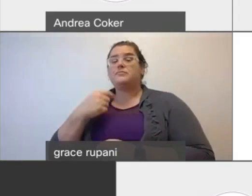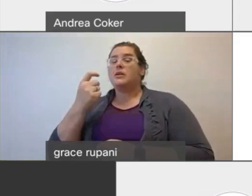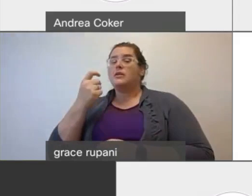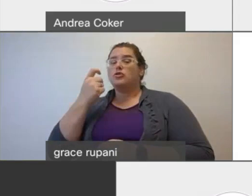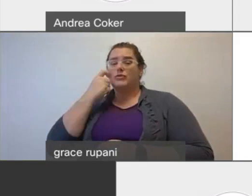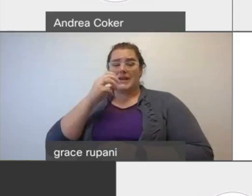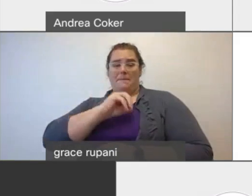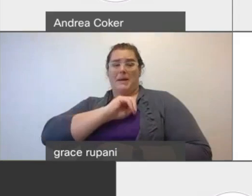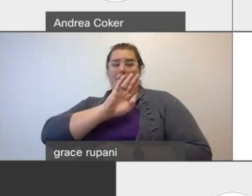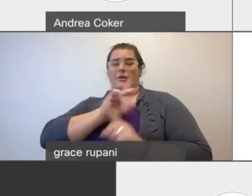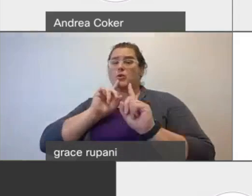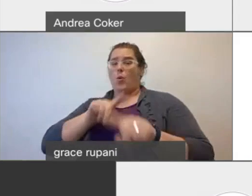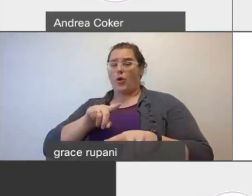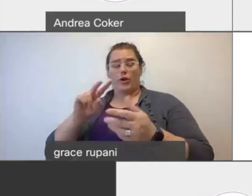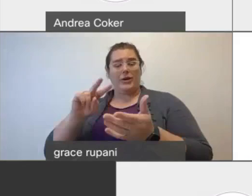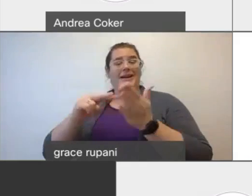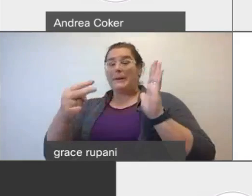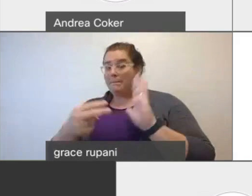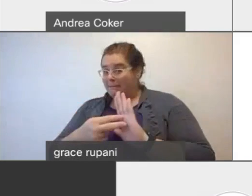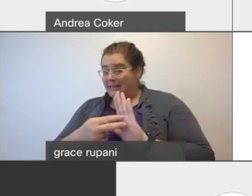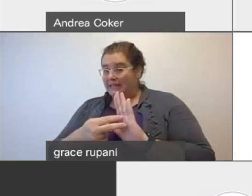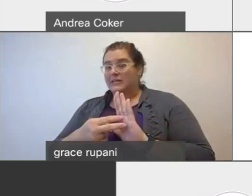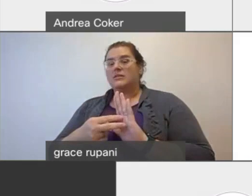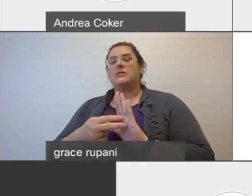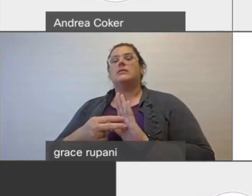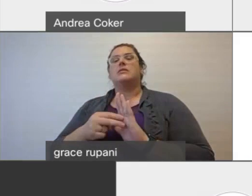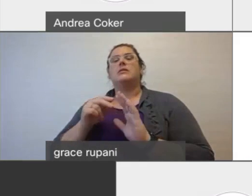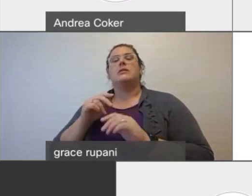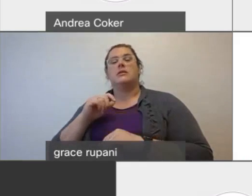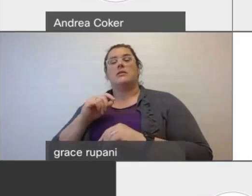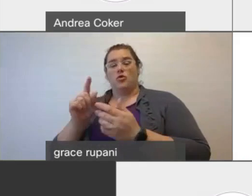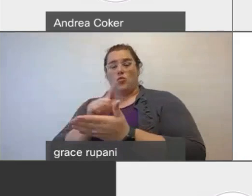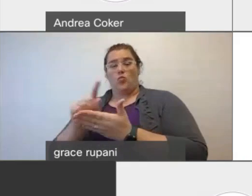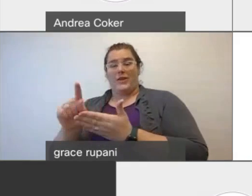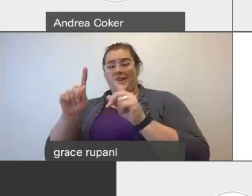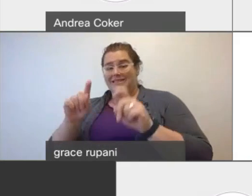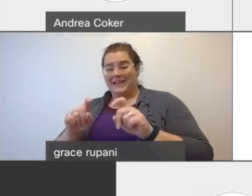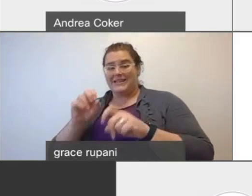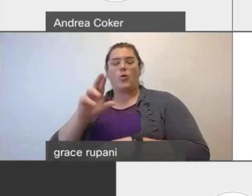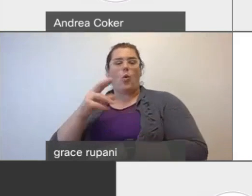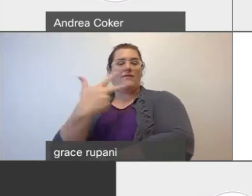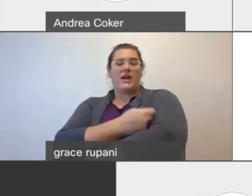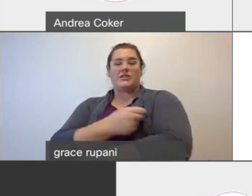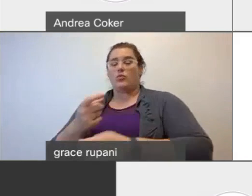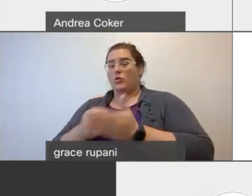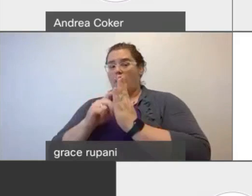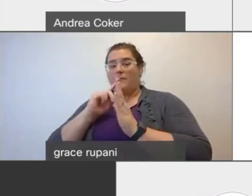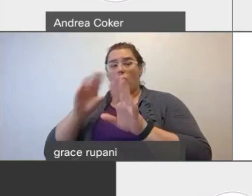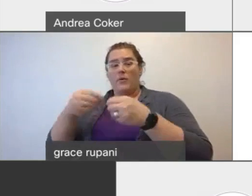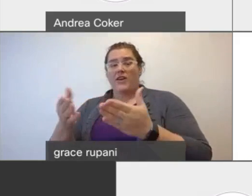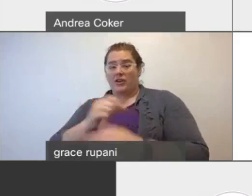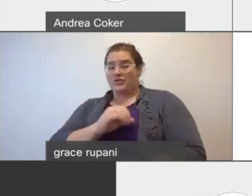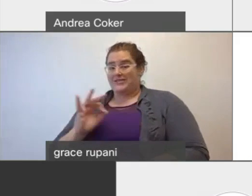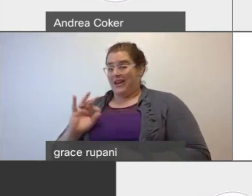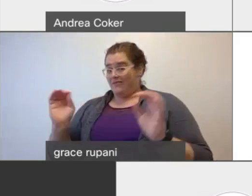order. Presently, there is no vaccination requirement / weekly testing requirement for provider staff. Is that